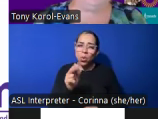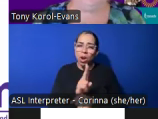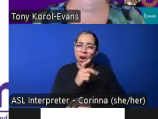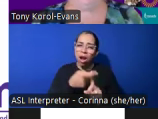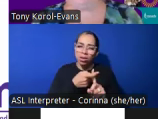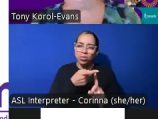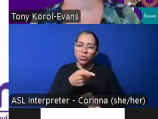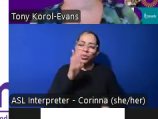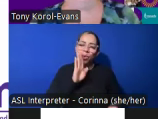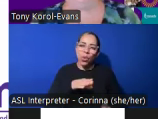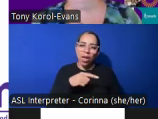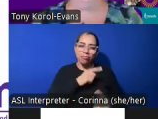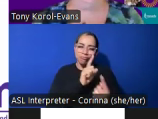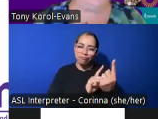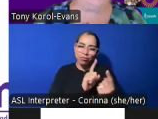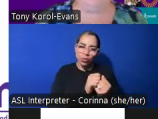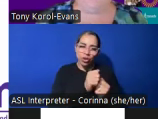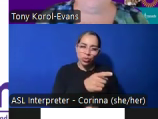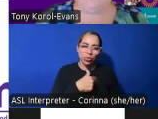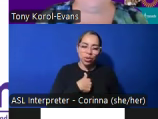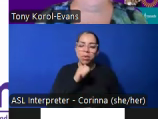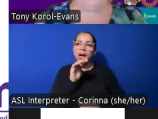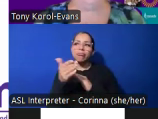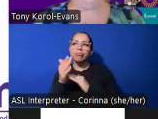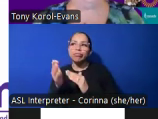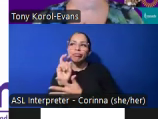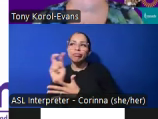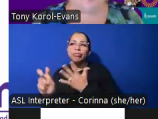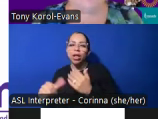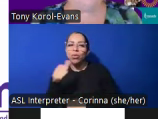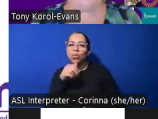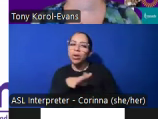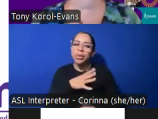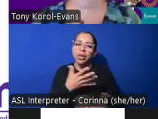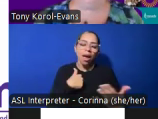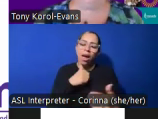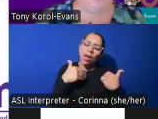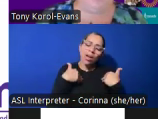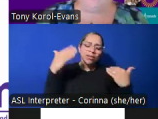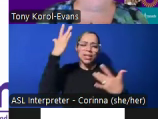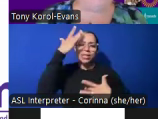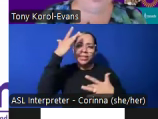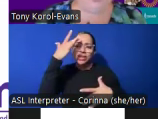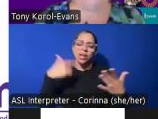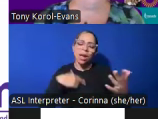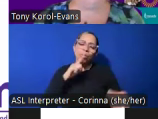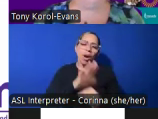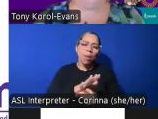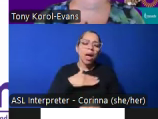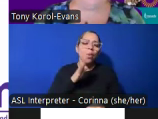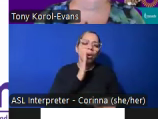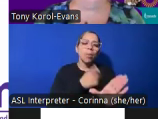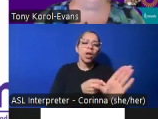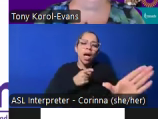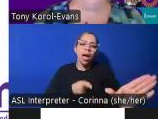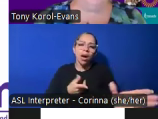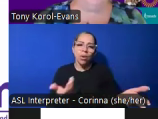I'm seeing. I don't have any diseases. I promise I'll pull out,